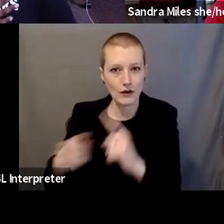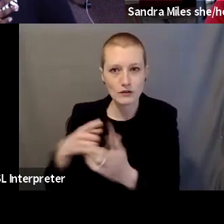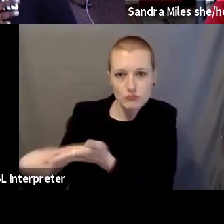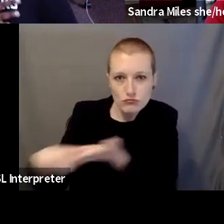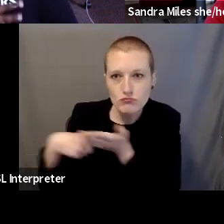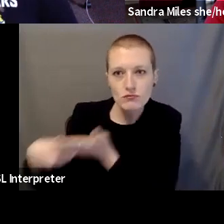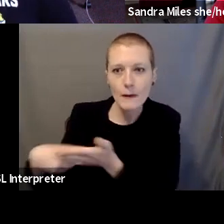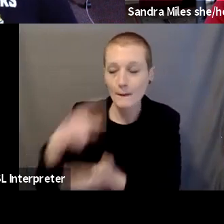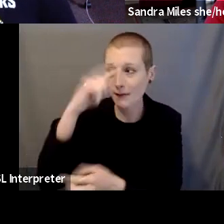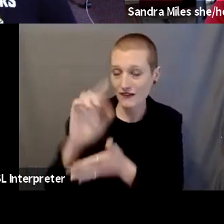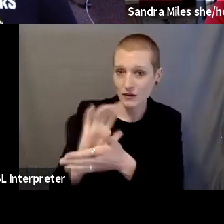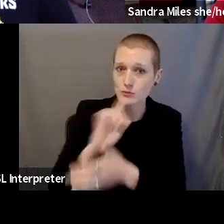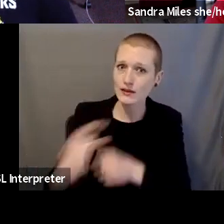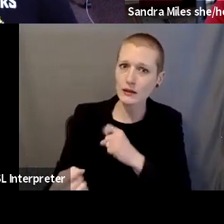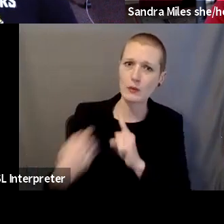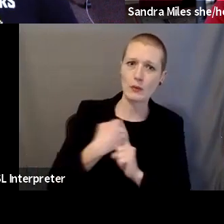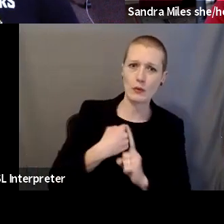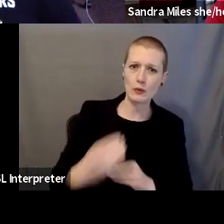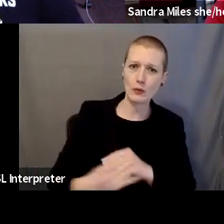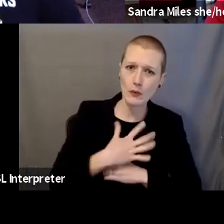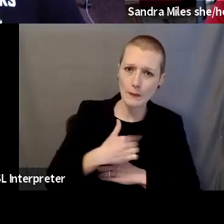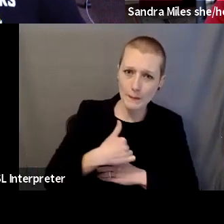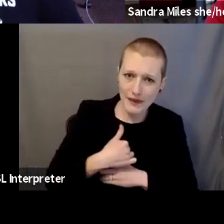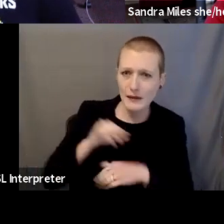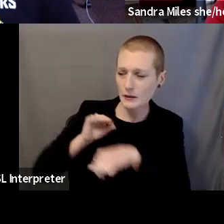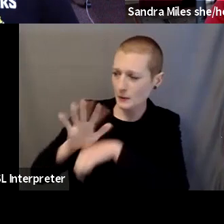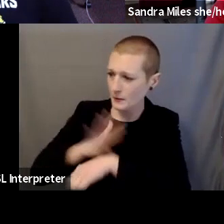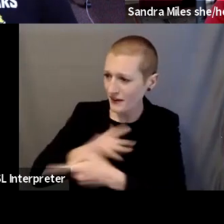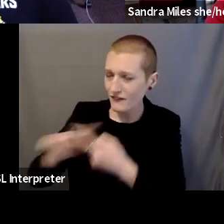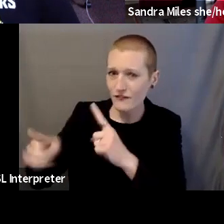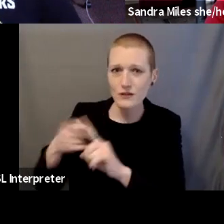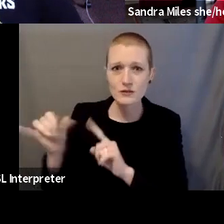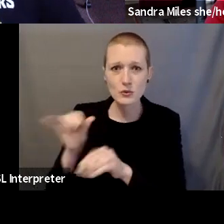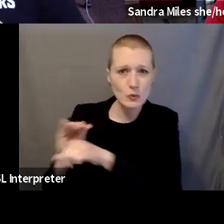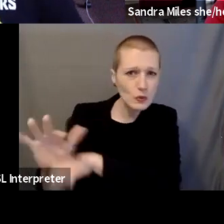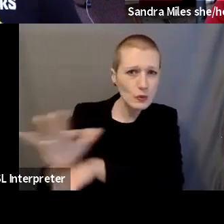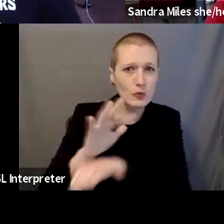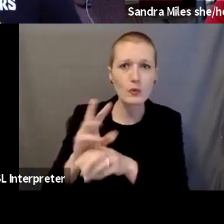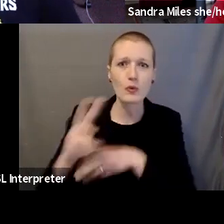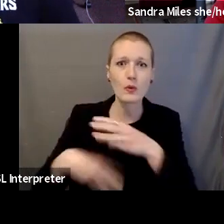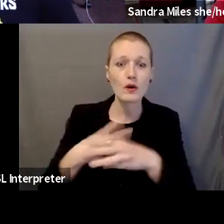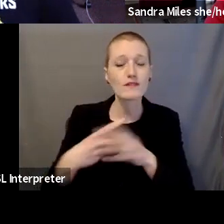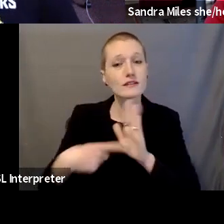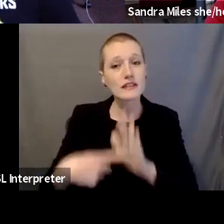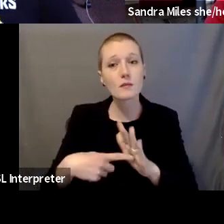but impacted like my friends and everything. And it's just impacted the world. I mean, when Black Panther came out, which came out